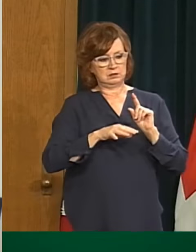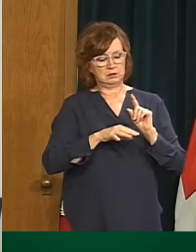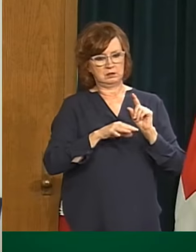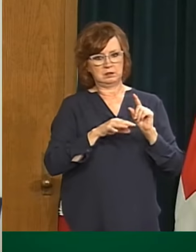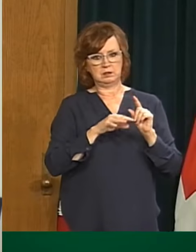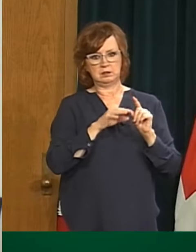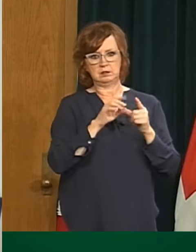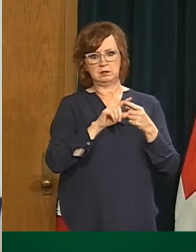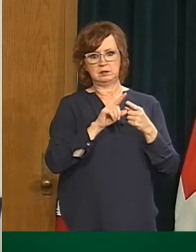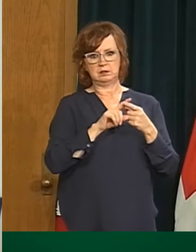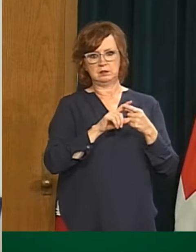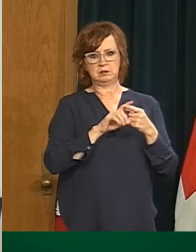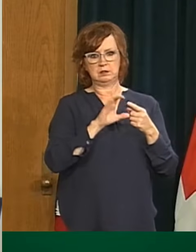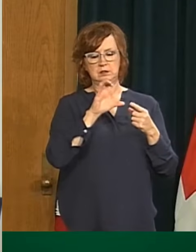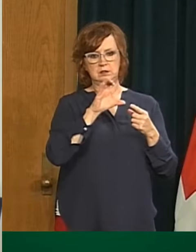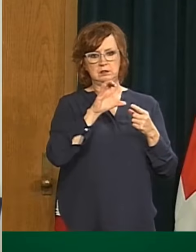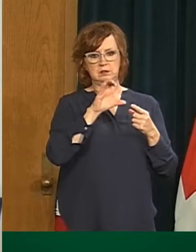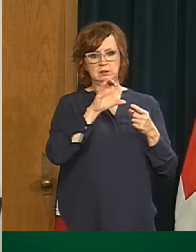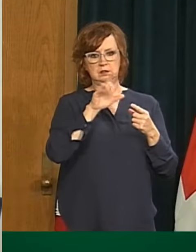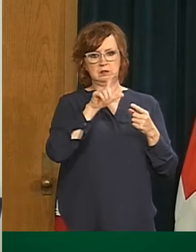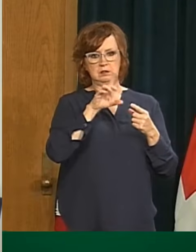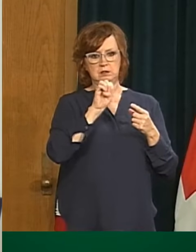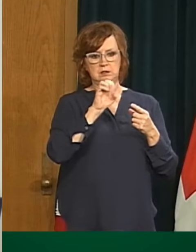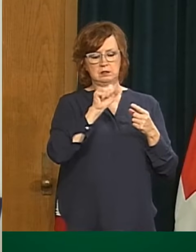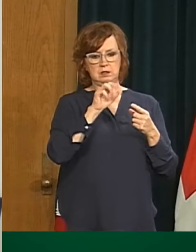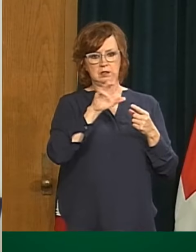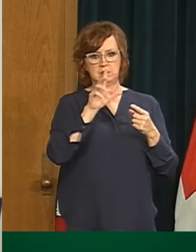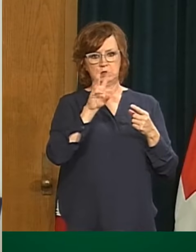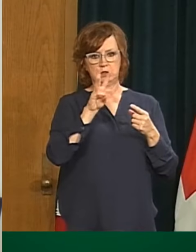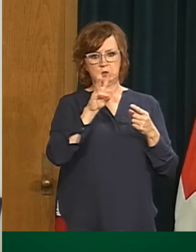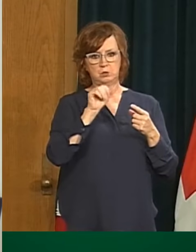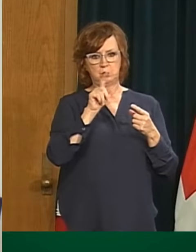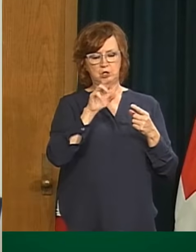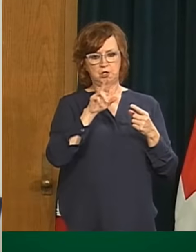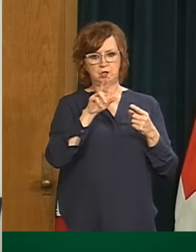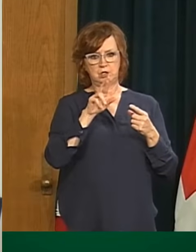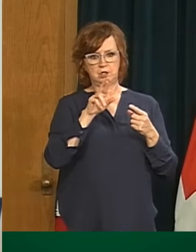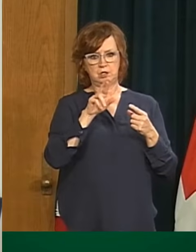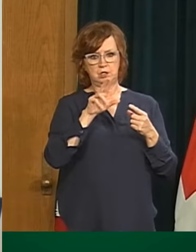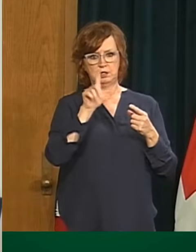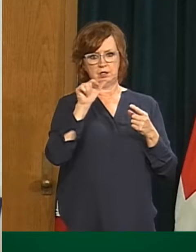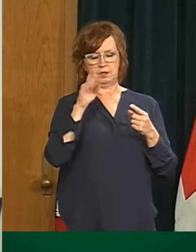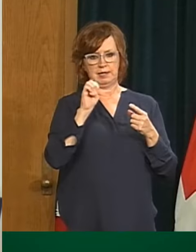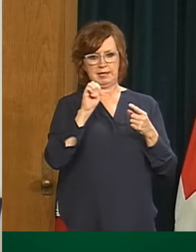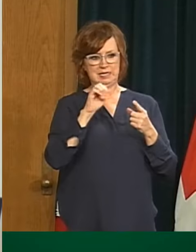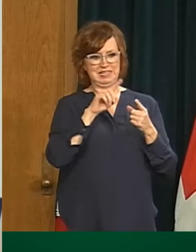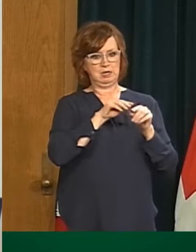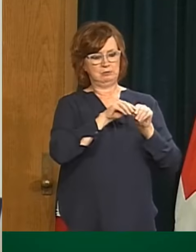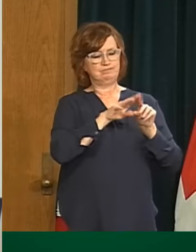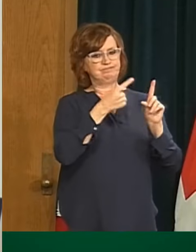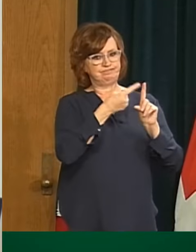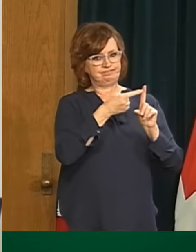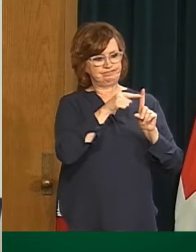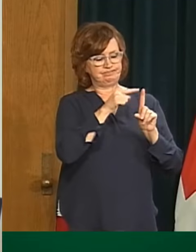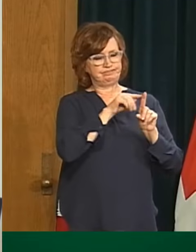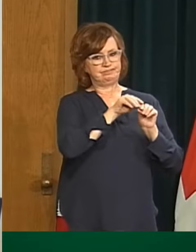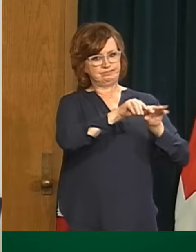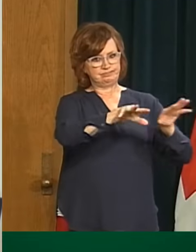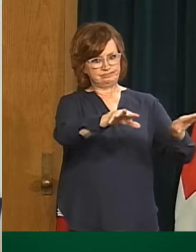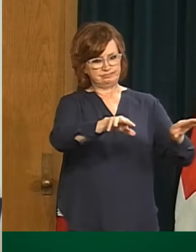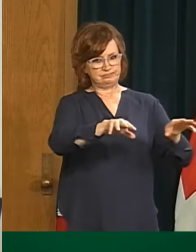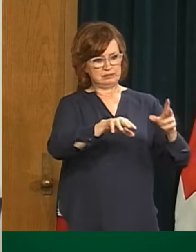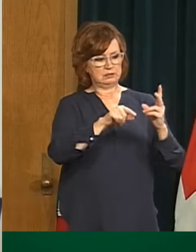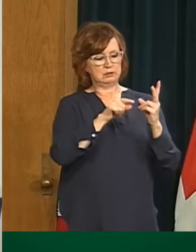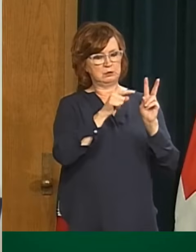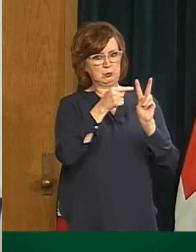Lake exposure, may have been other cases not linked to that, but right now the new cases are not